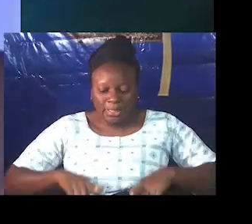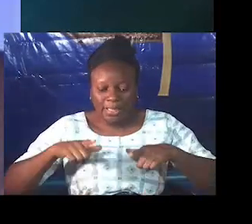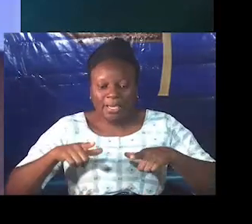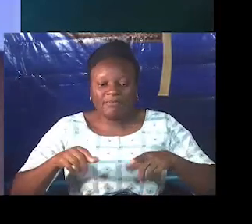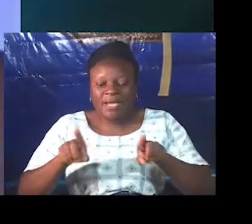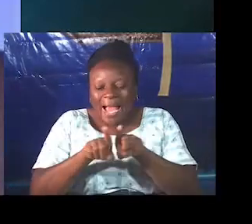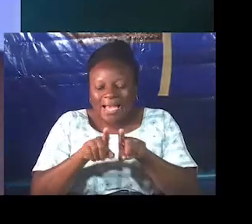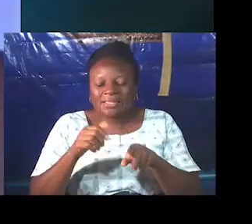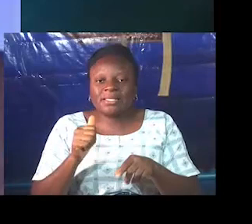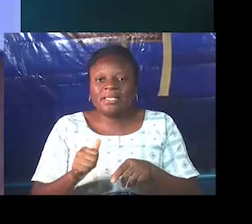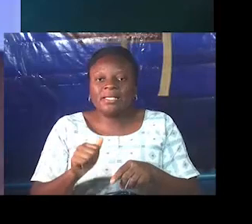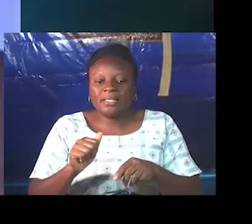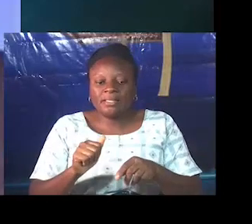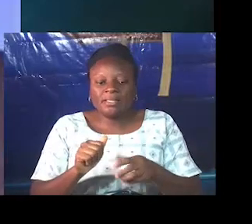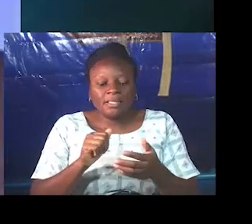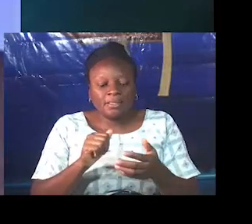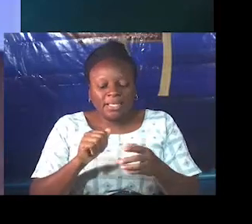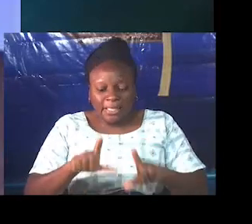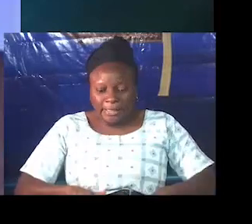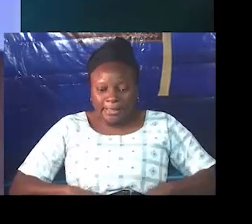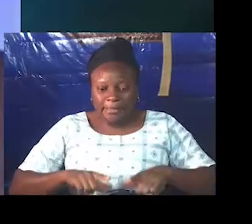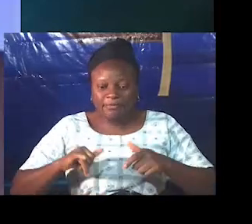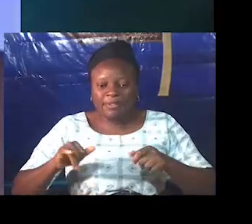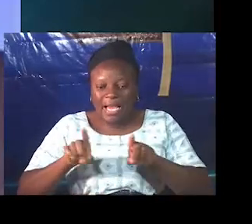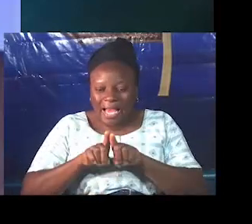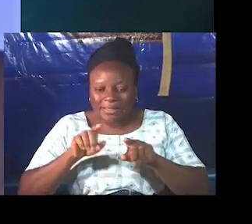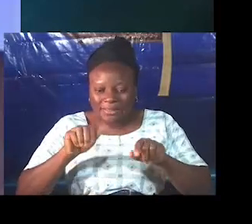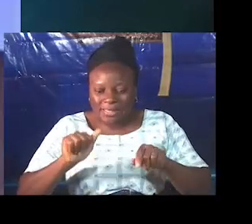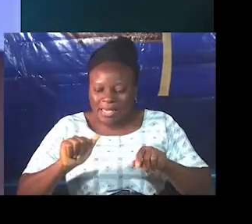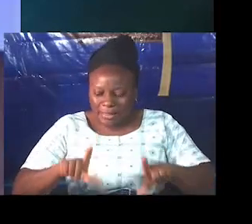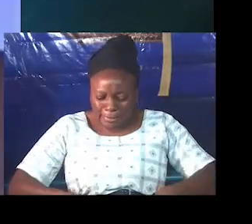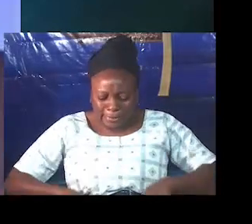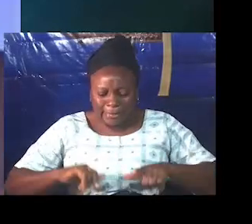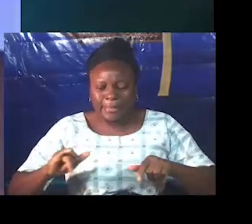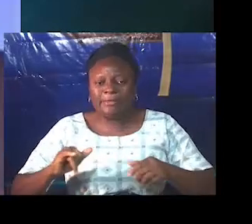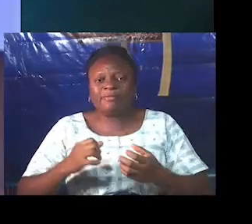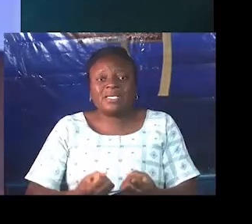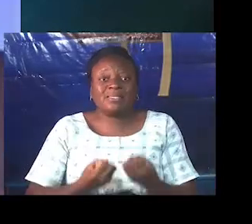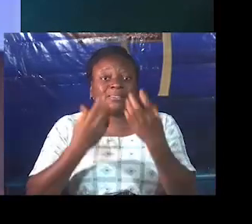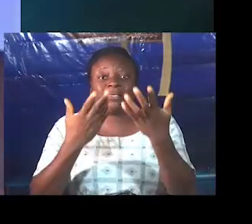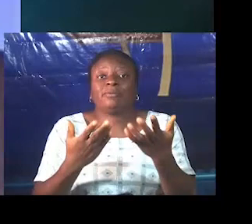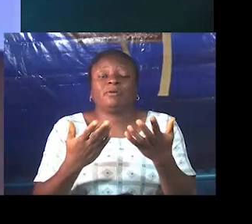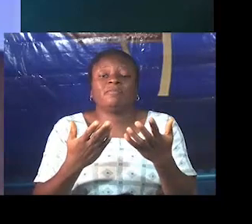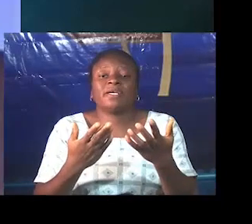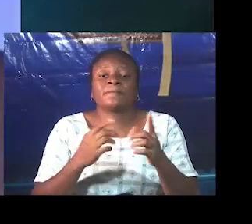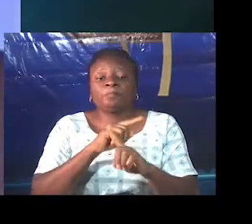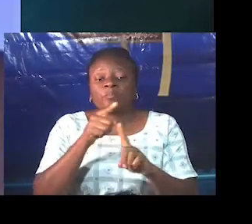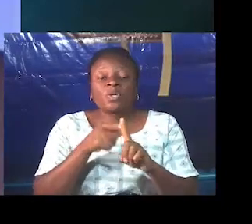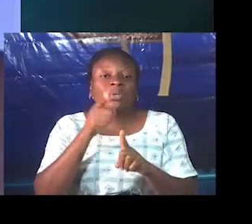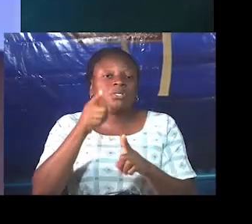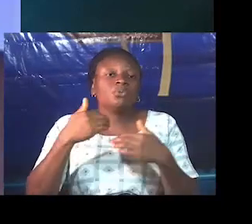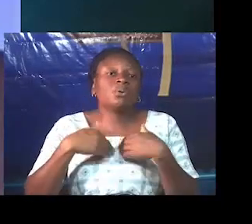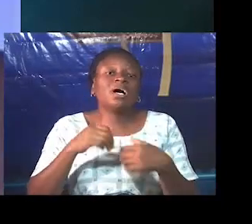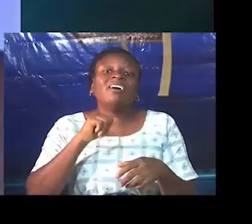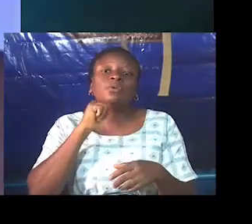holy, when you are not dedicated unto the word of God, unto the purpose of God. You may